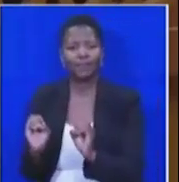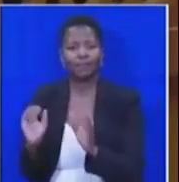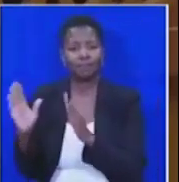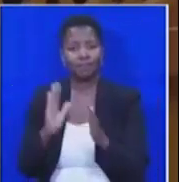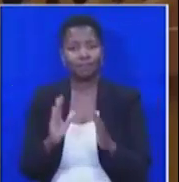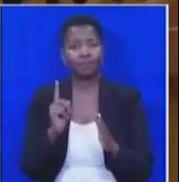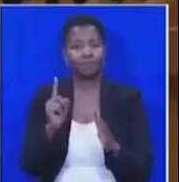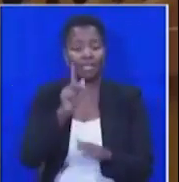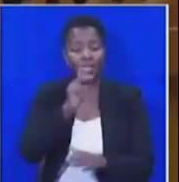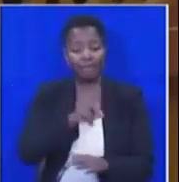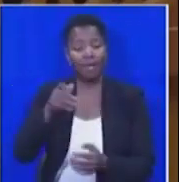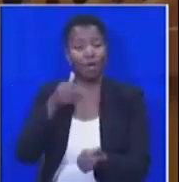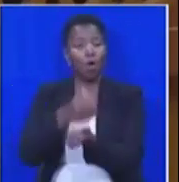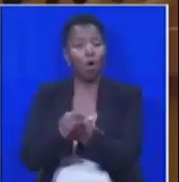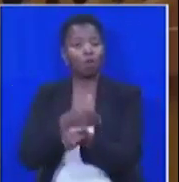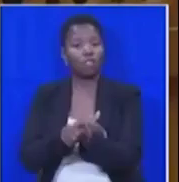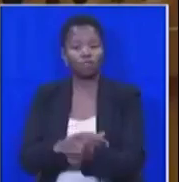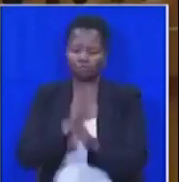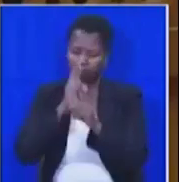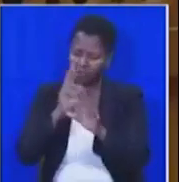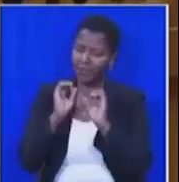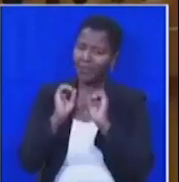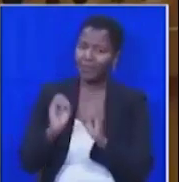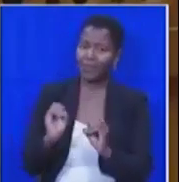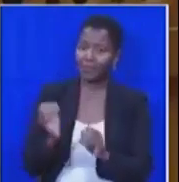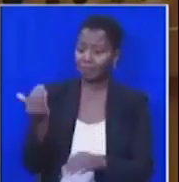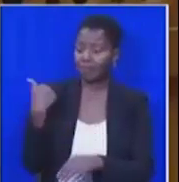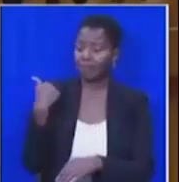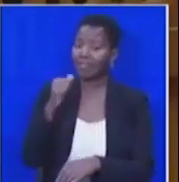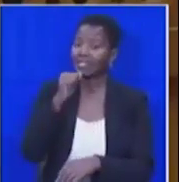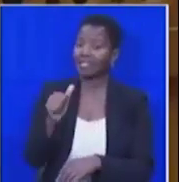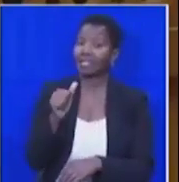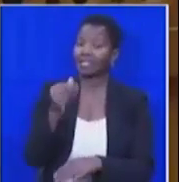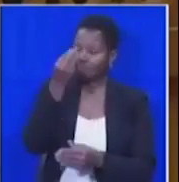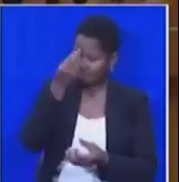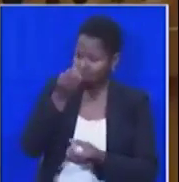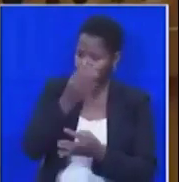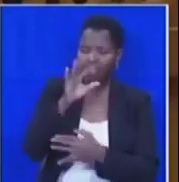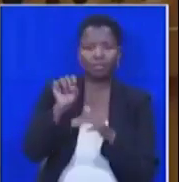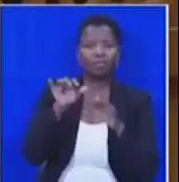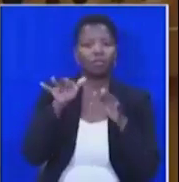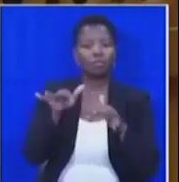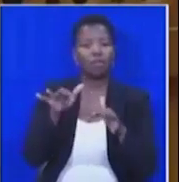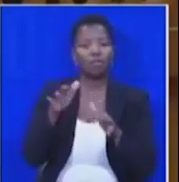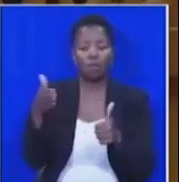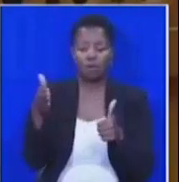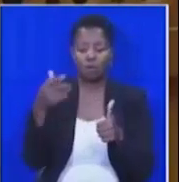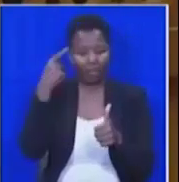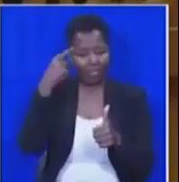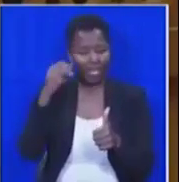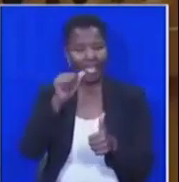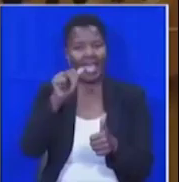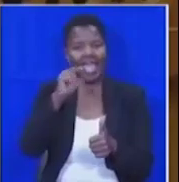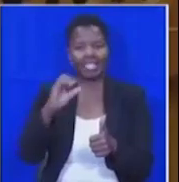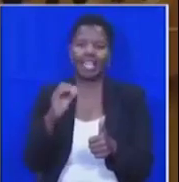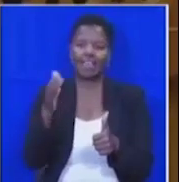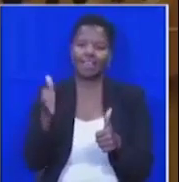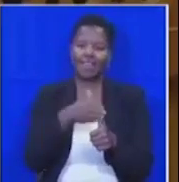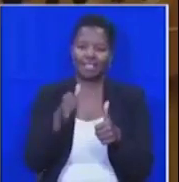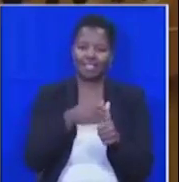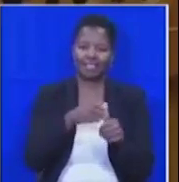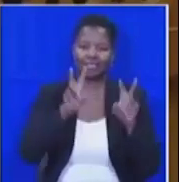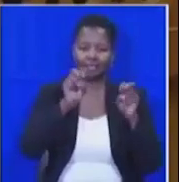public protector. Mr. Zuma meant what he said when he told the nation that the ANC comes first, unquote. That's why